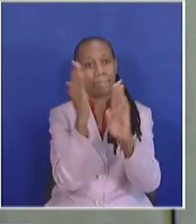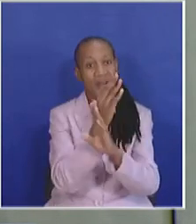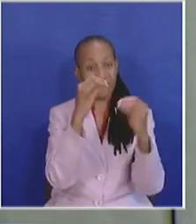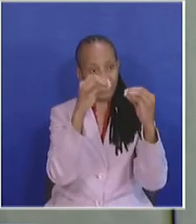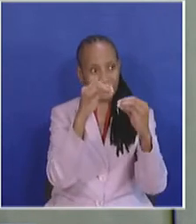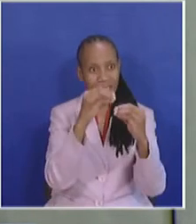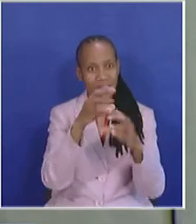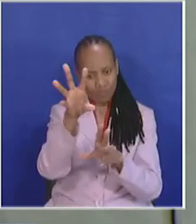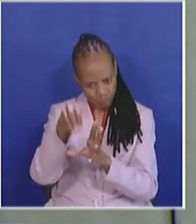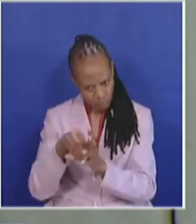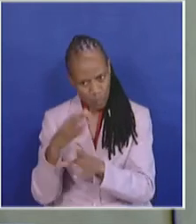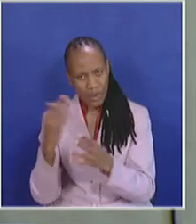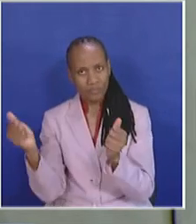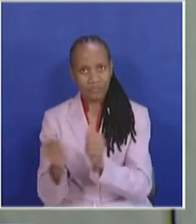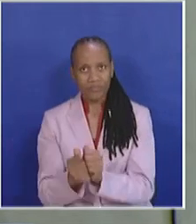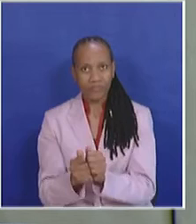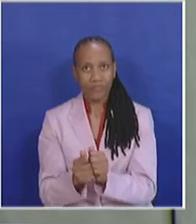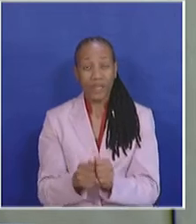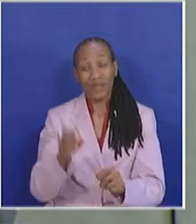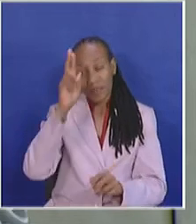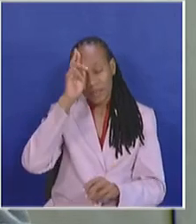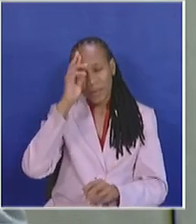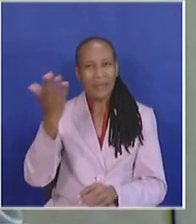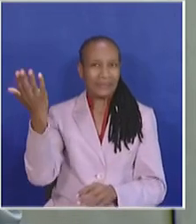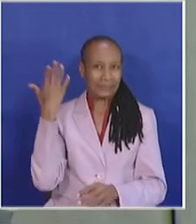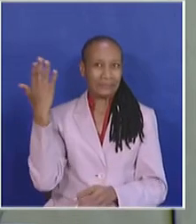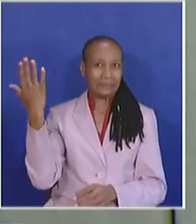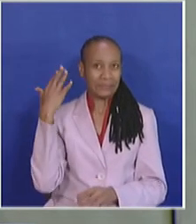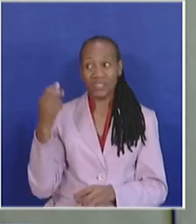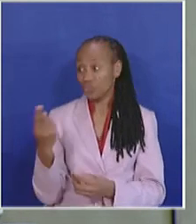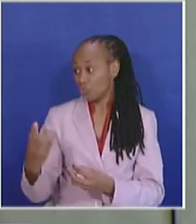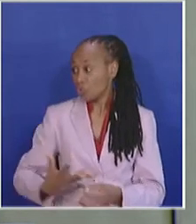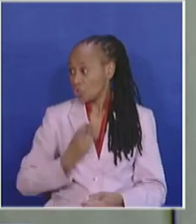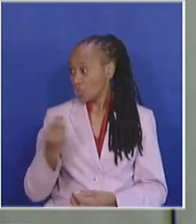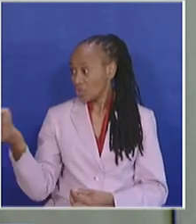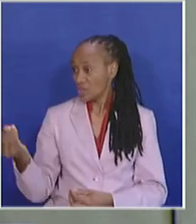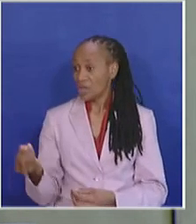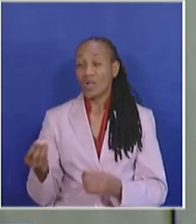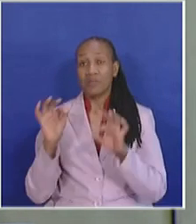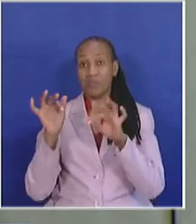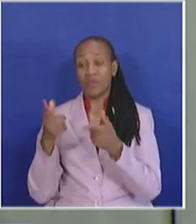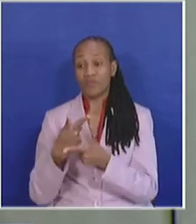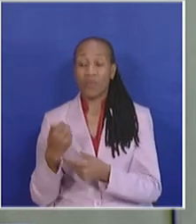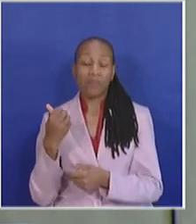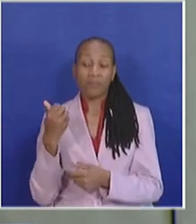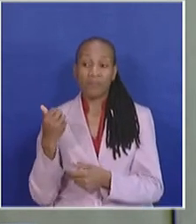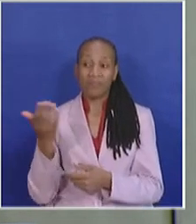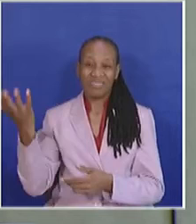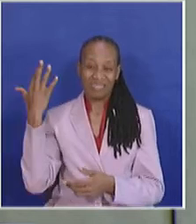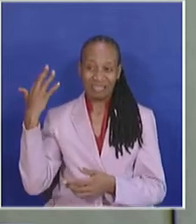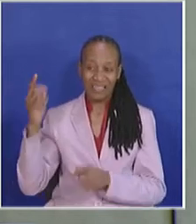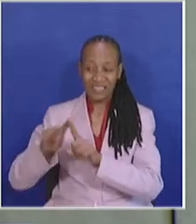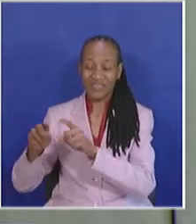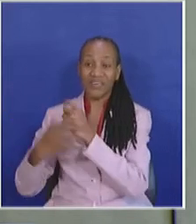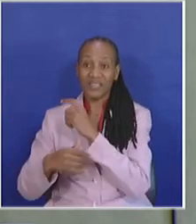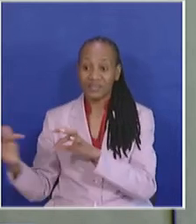well, in the past, ninabantu bangena ngokapha elizweni. Abelungu bebefaka imali onobhizinesi kukhule idorobhi,